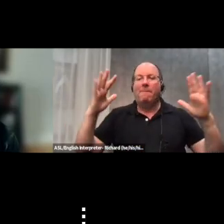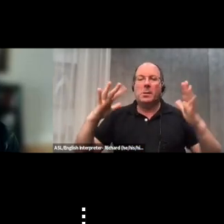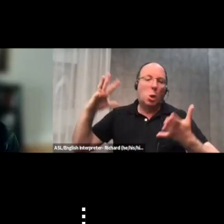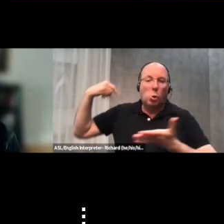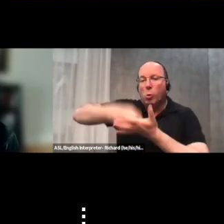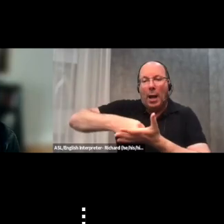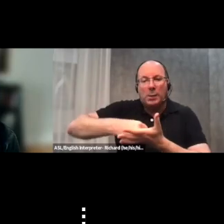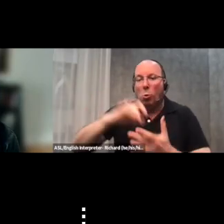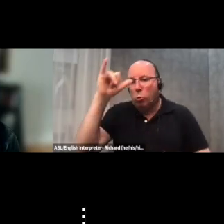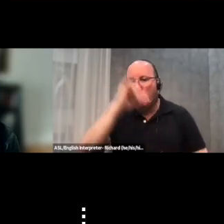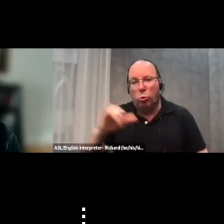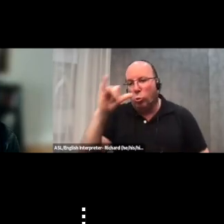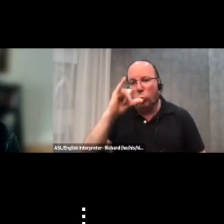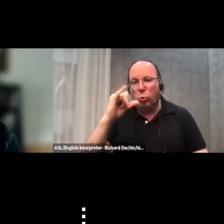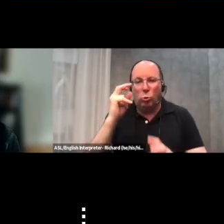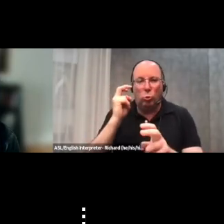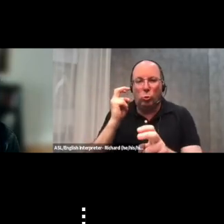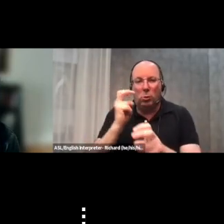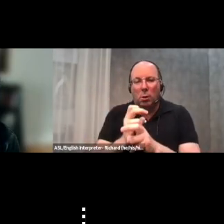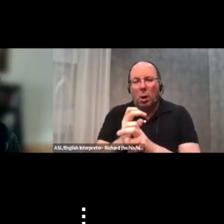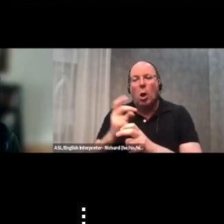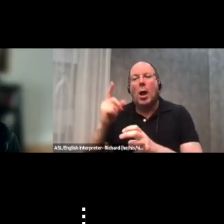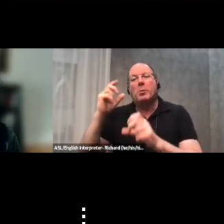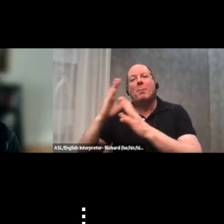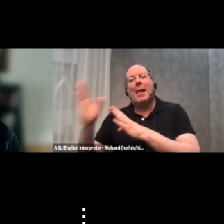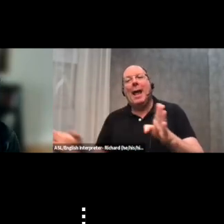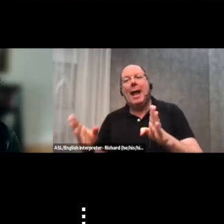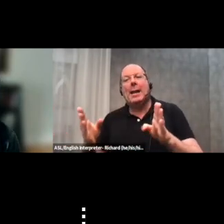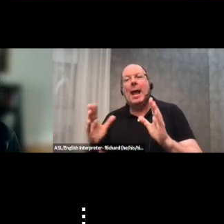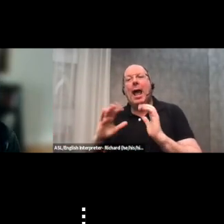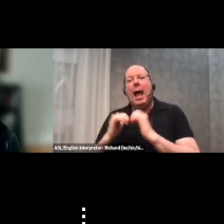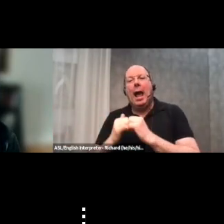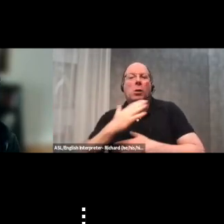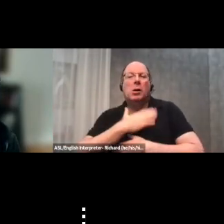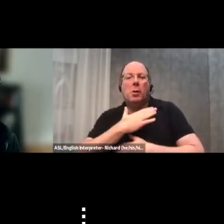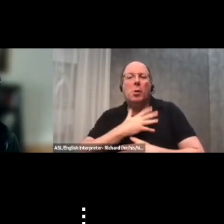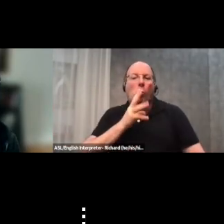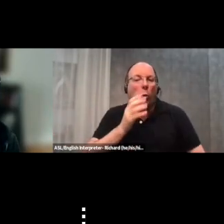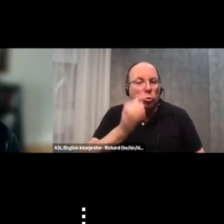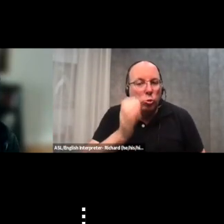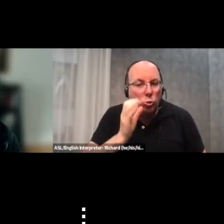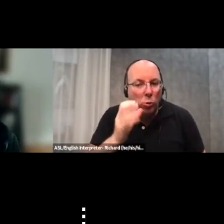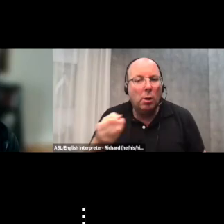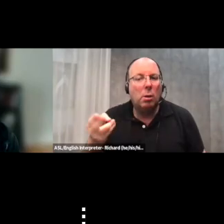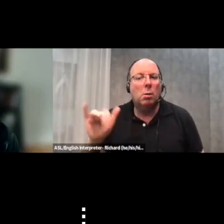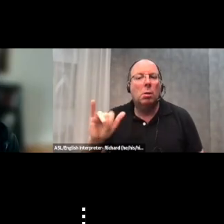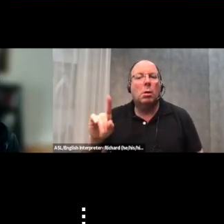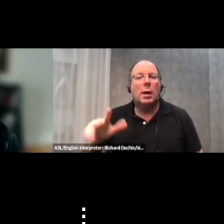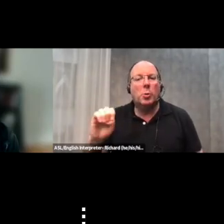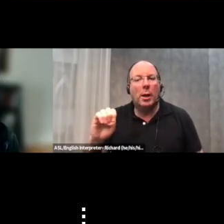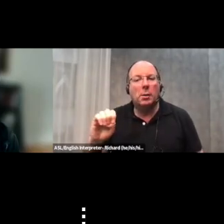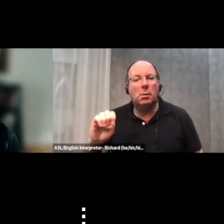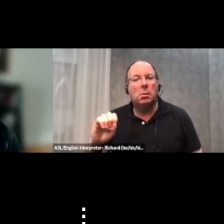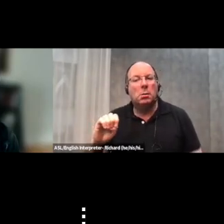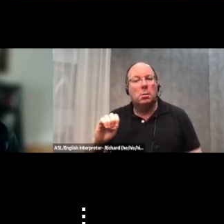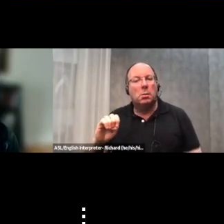knowing and planning out what that space looks like for you in terms of comfort, hydrating, taking breaks, because sometimes we can